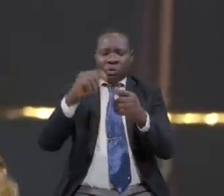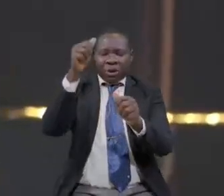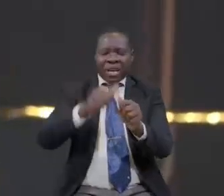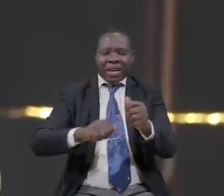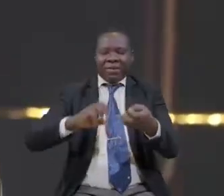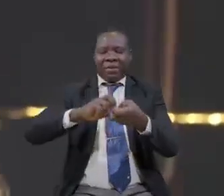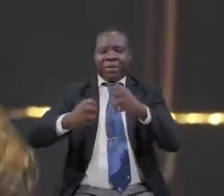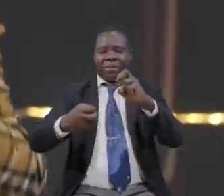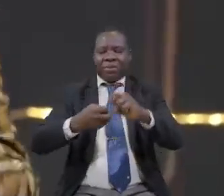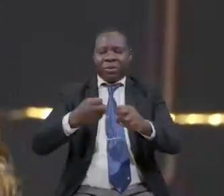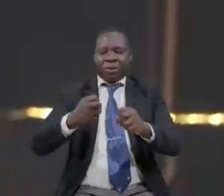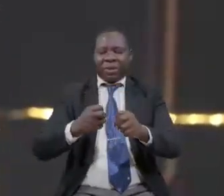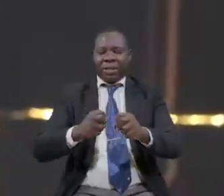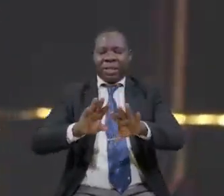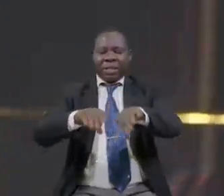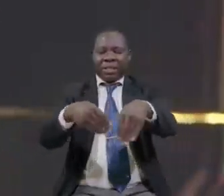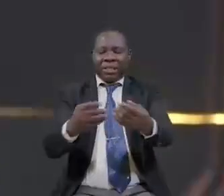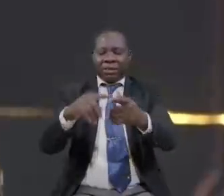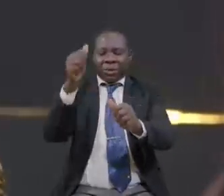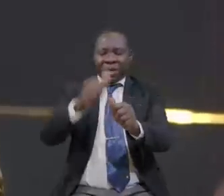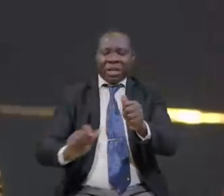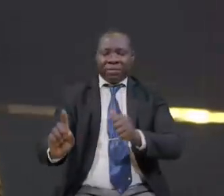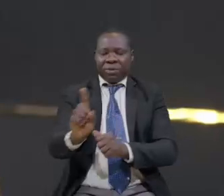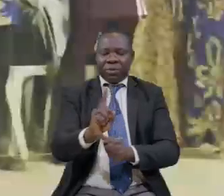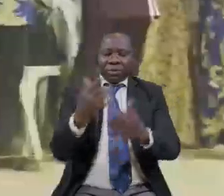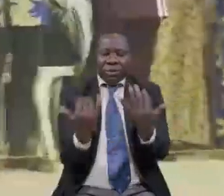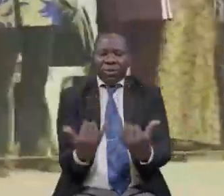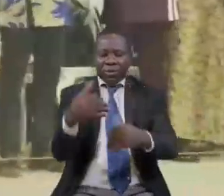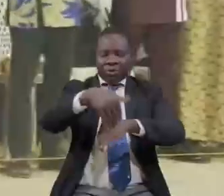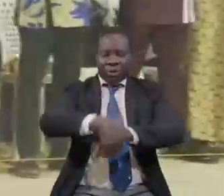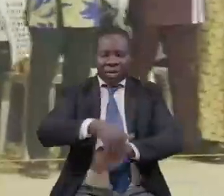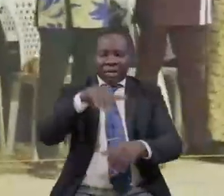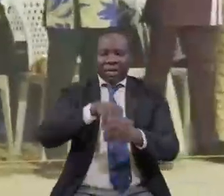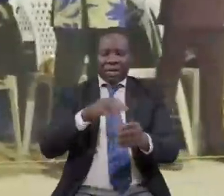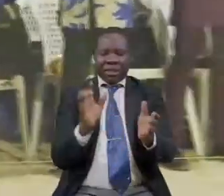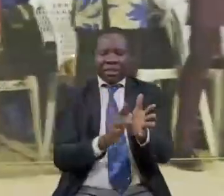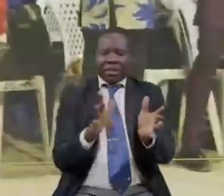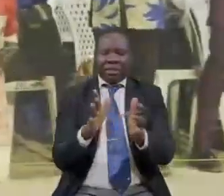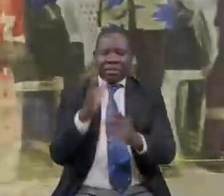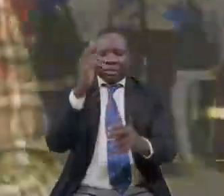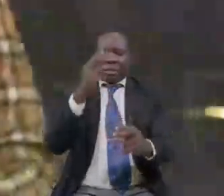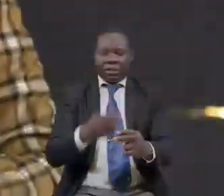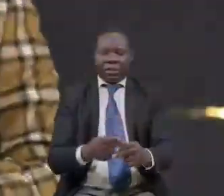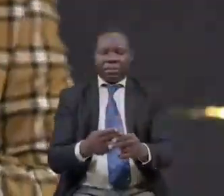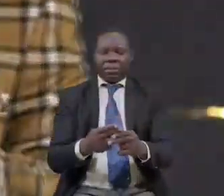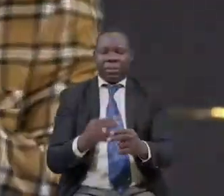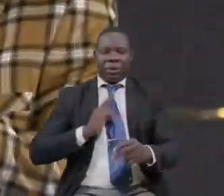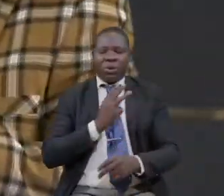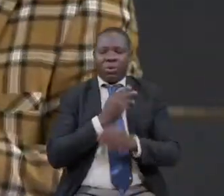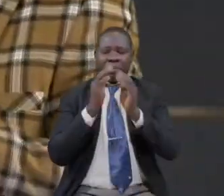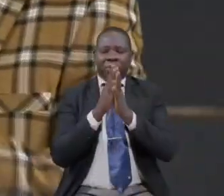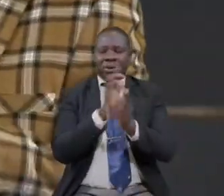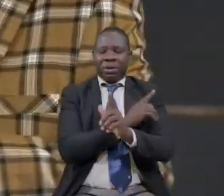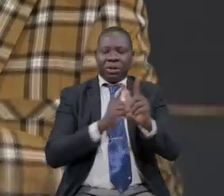Grant everyone tonight in Jesus' name. We pray, Lord, speak in